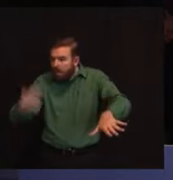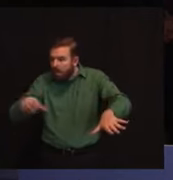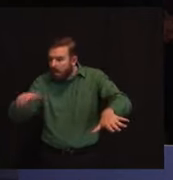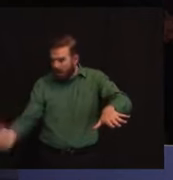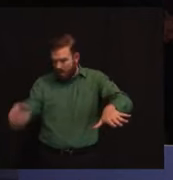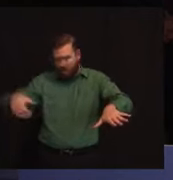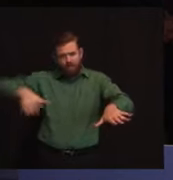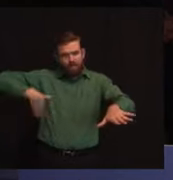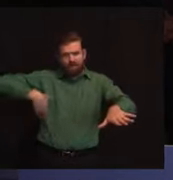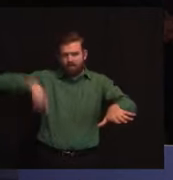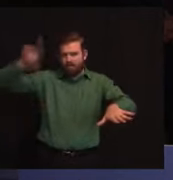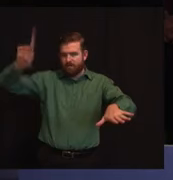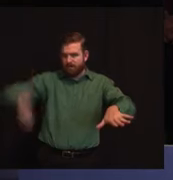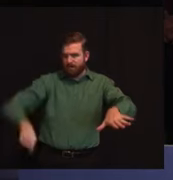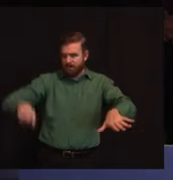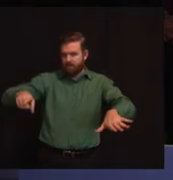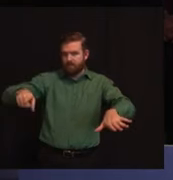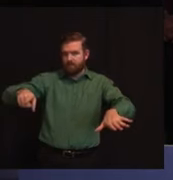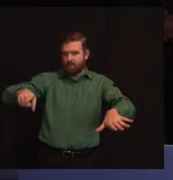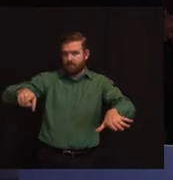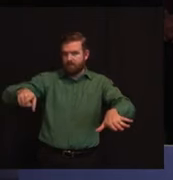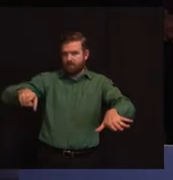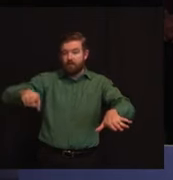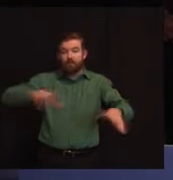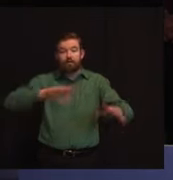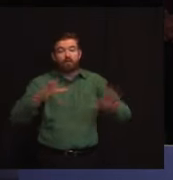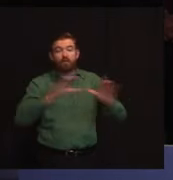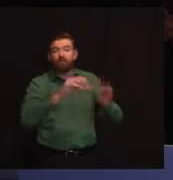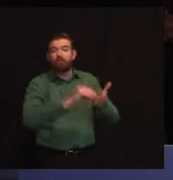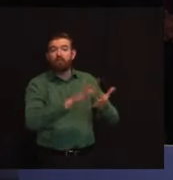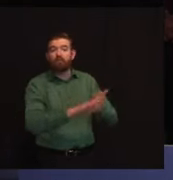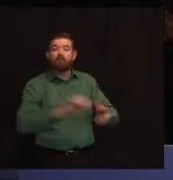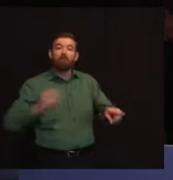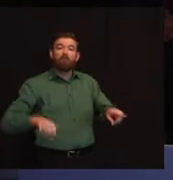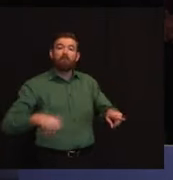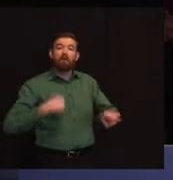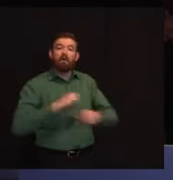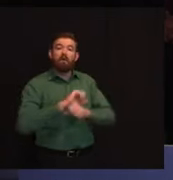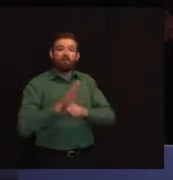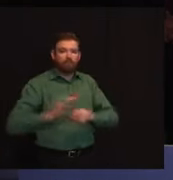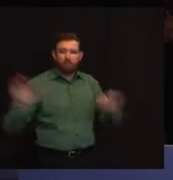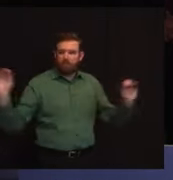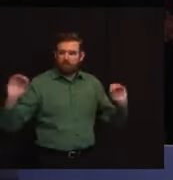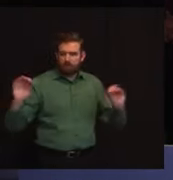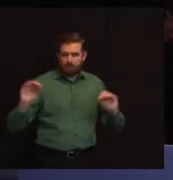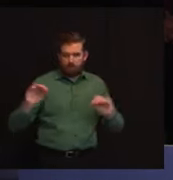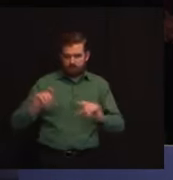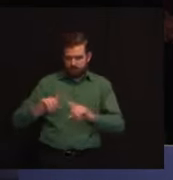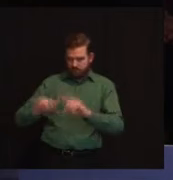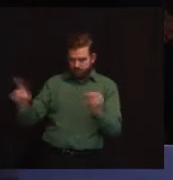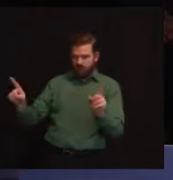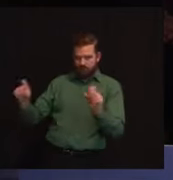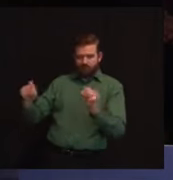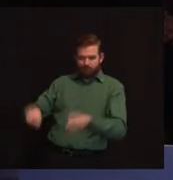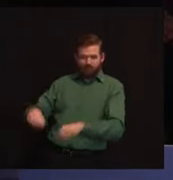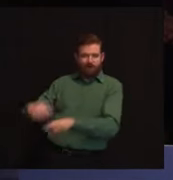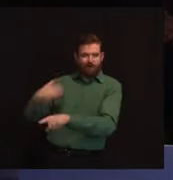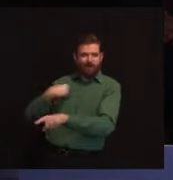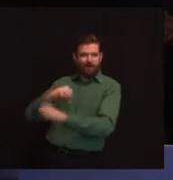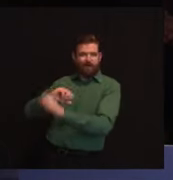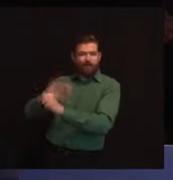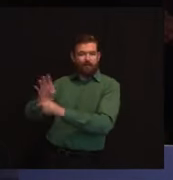certificate, the fact that they had symptoms that would suggest COVID and were in the middle of essentially an outbreak that was going on, that would end up being counted as a probable.